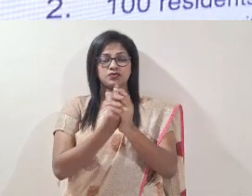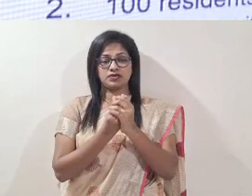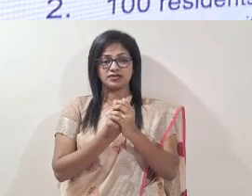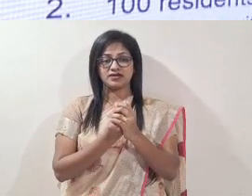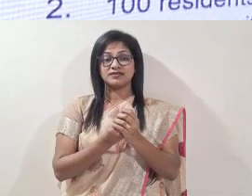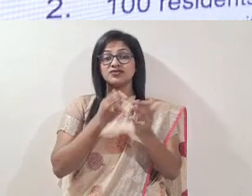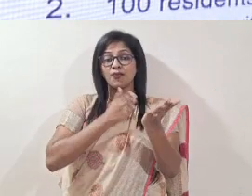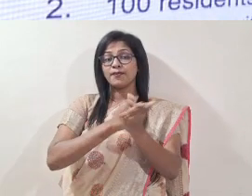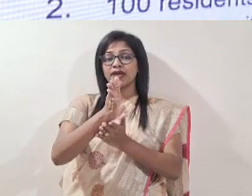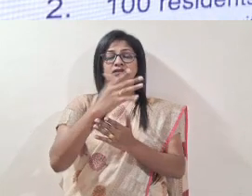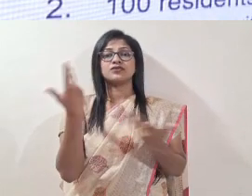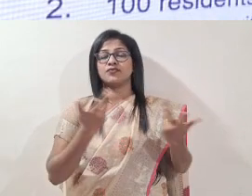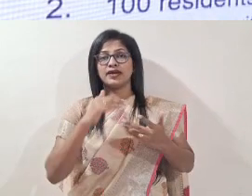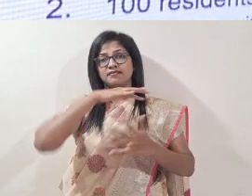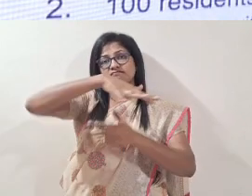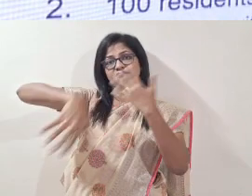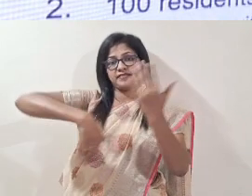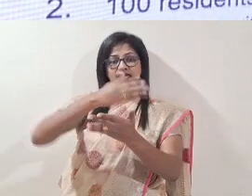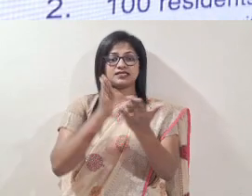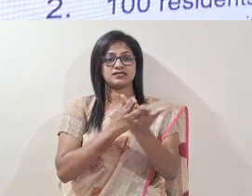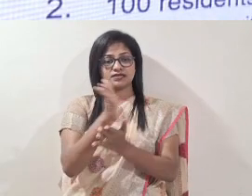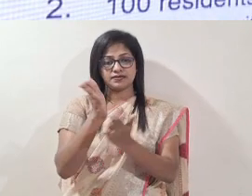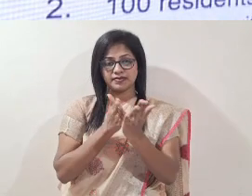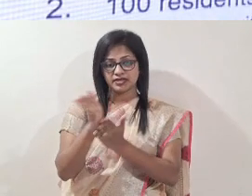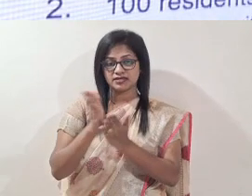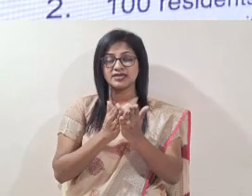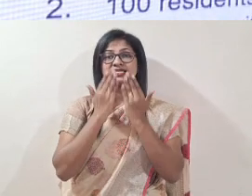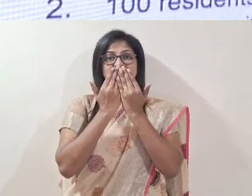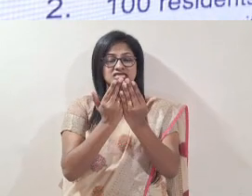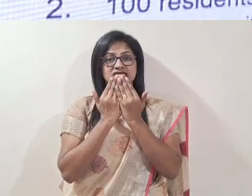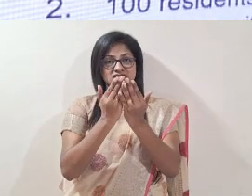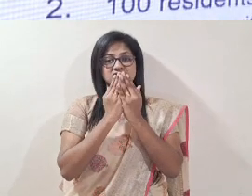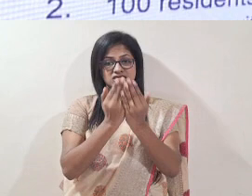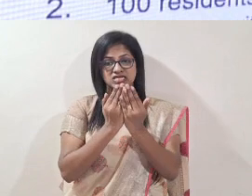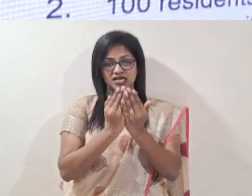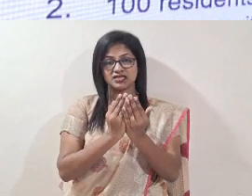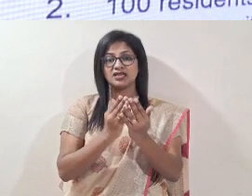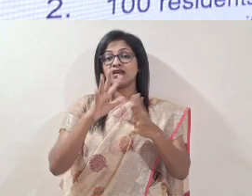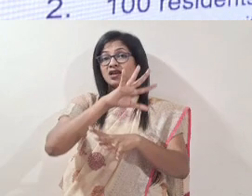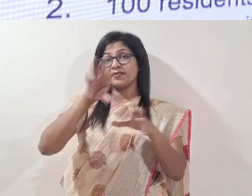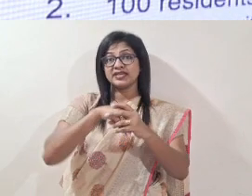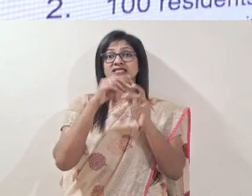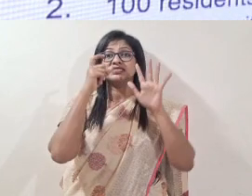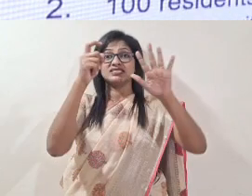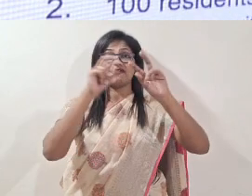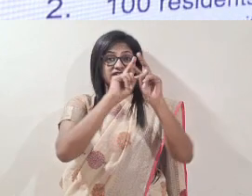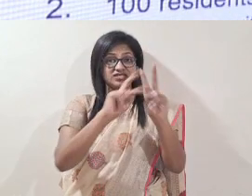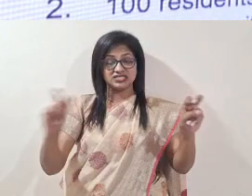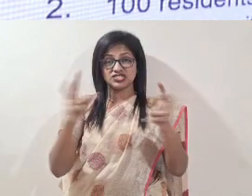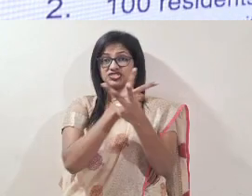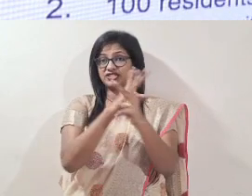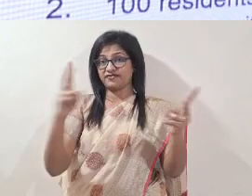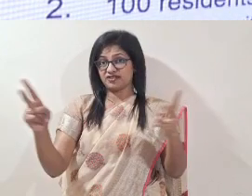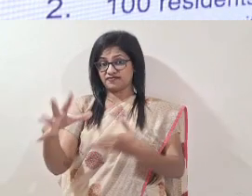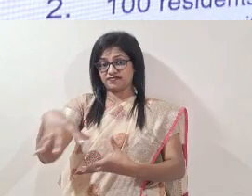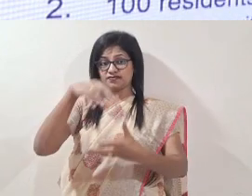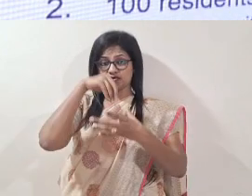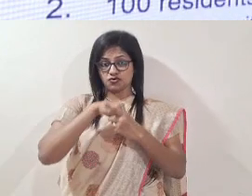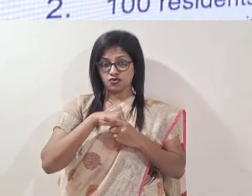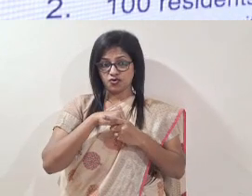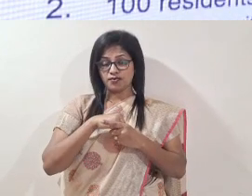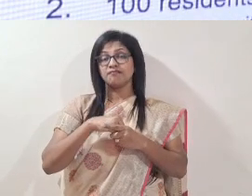methodology adopted was a mixed method study combining 7 kinds of studies, which we will go